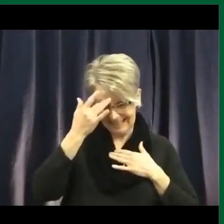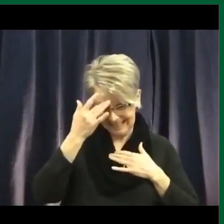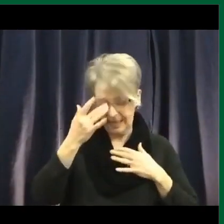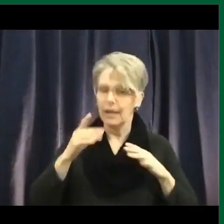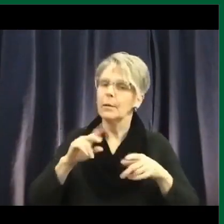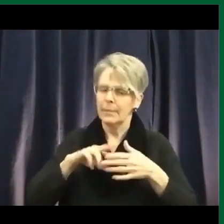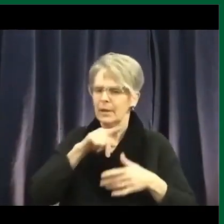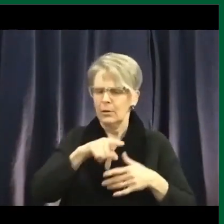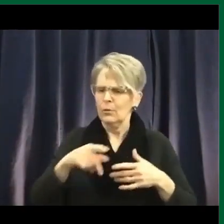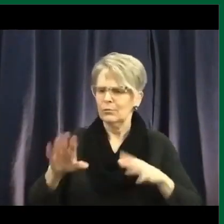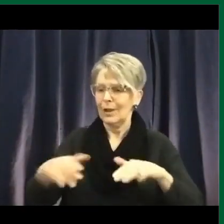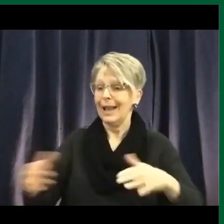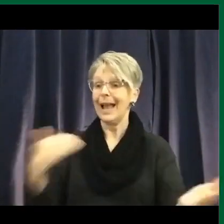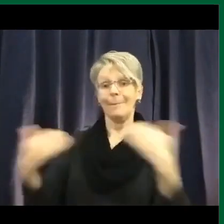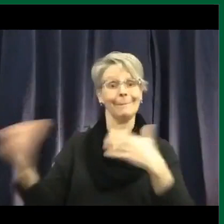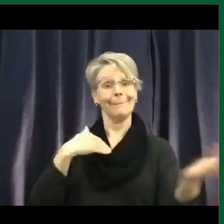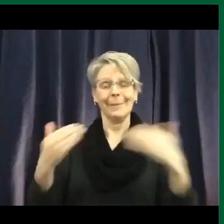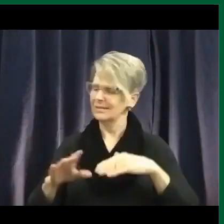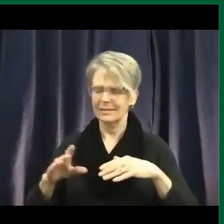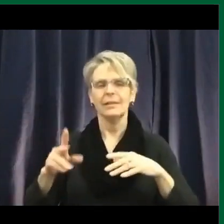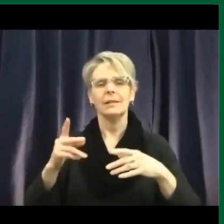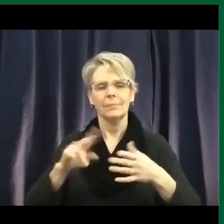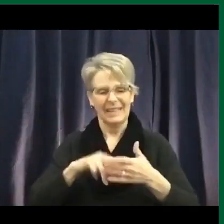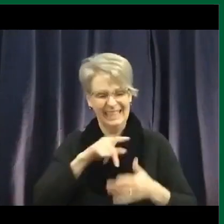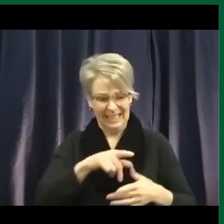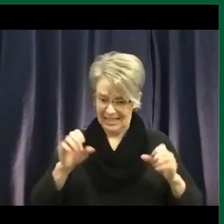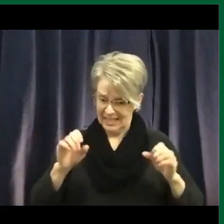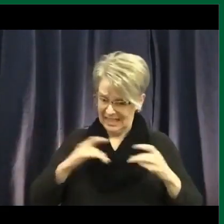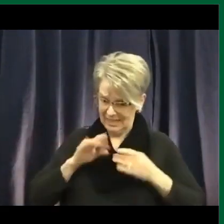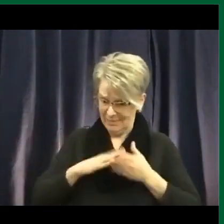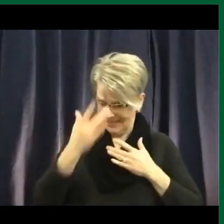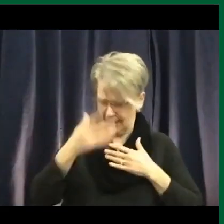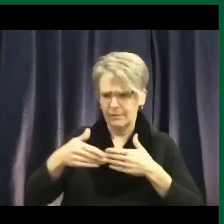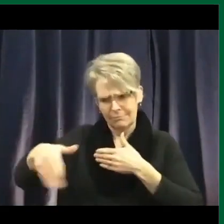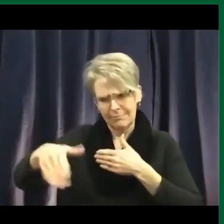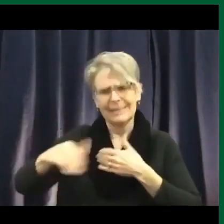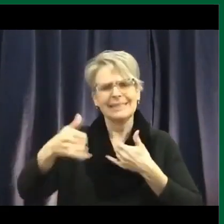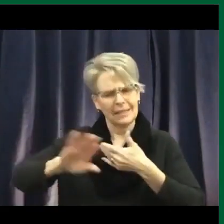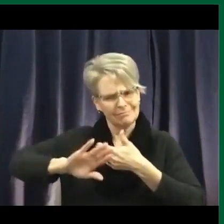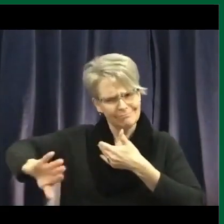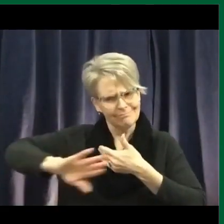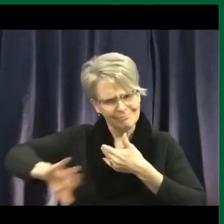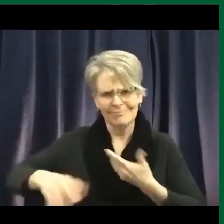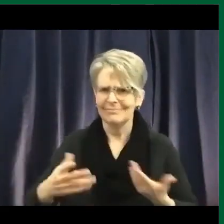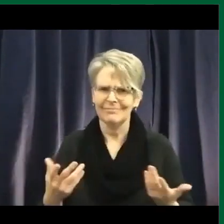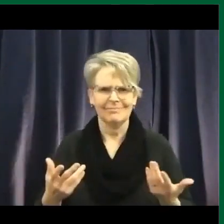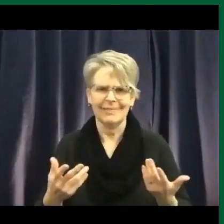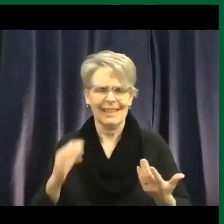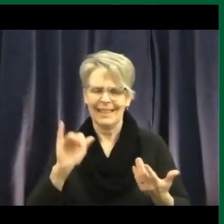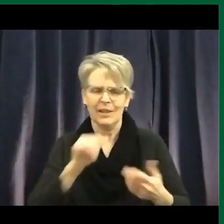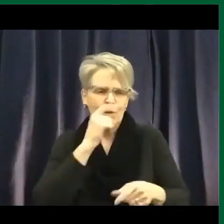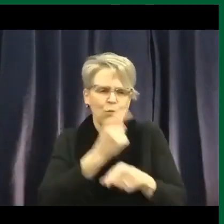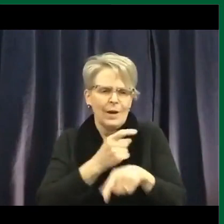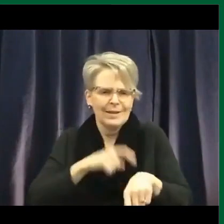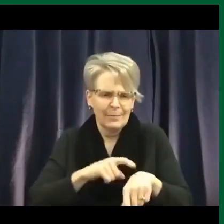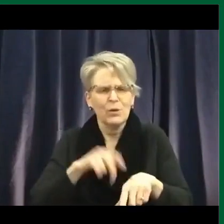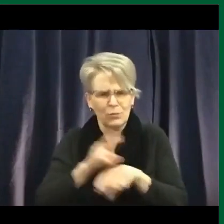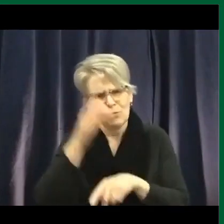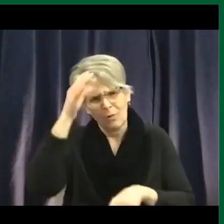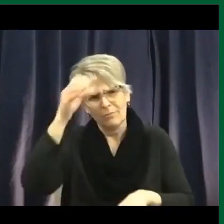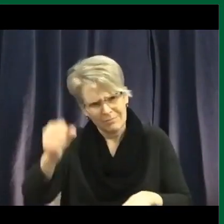your children coming for sleepovers and your children and grandchildren coming for sleepovers. In my opinion, this is not the time till you're vaccinated and 3